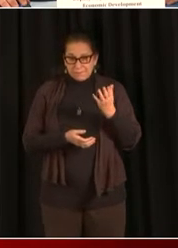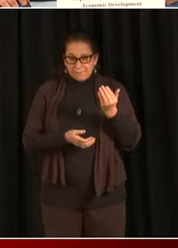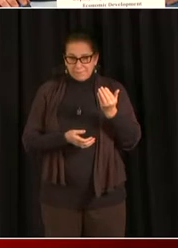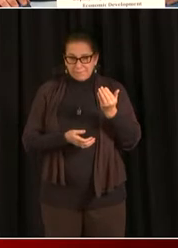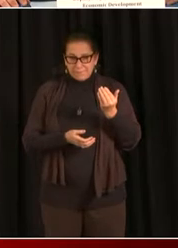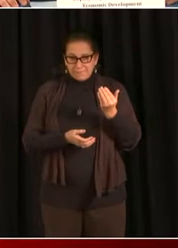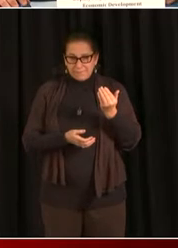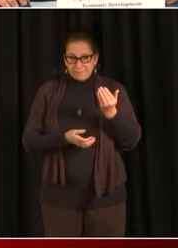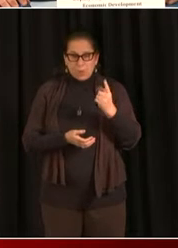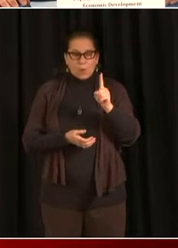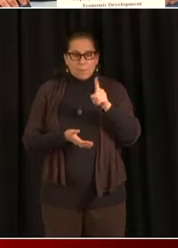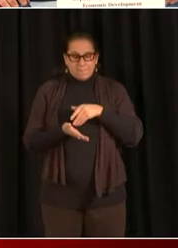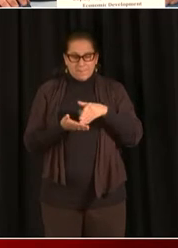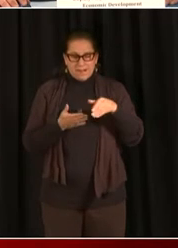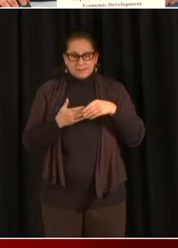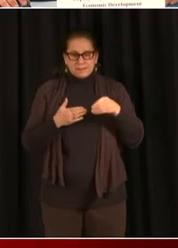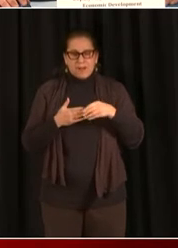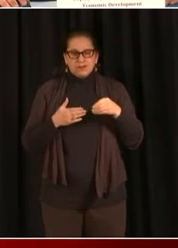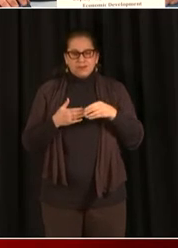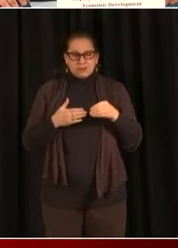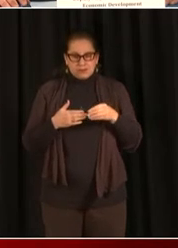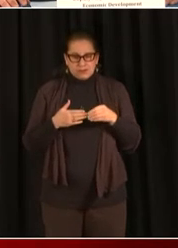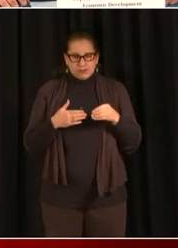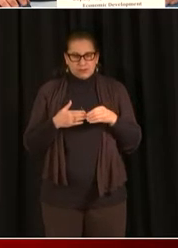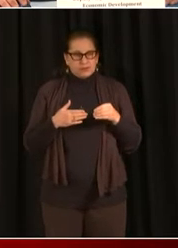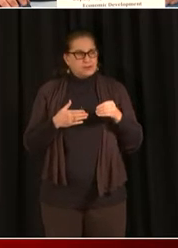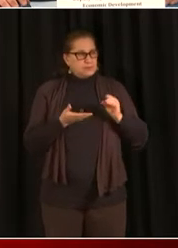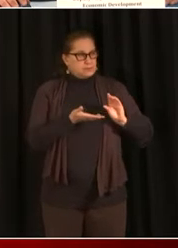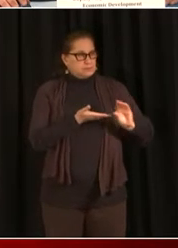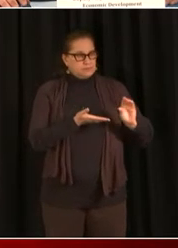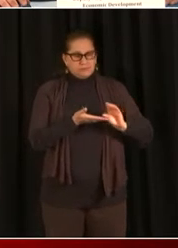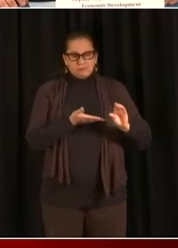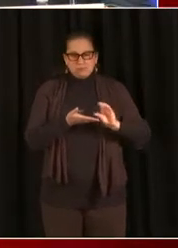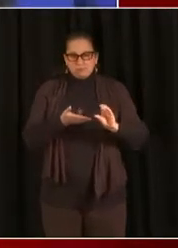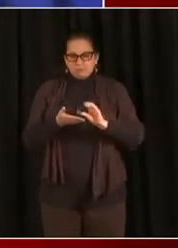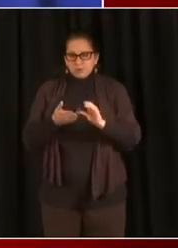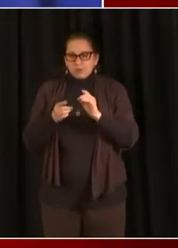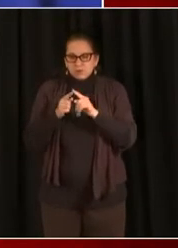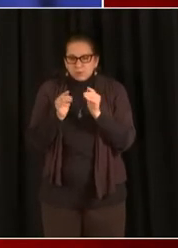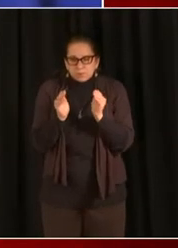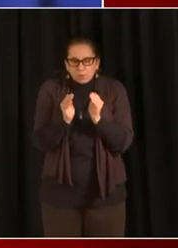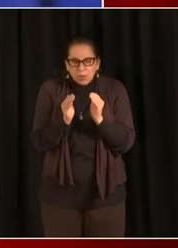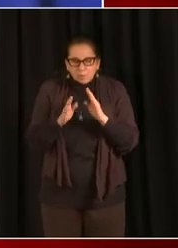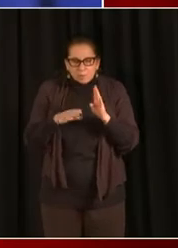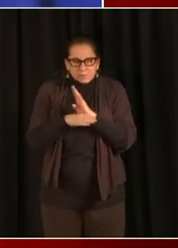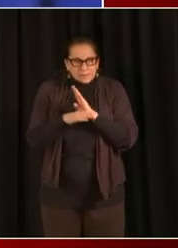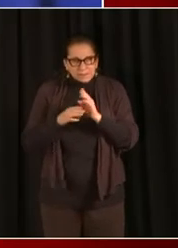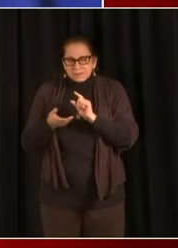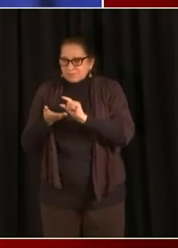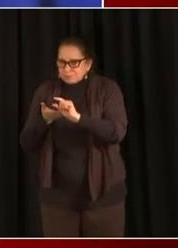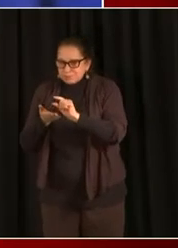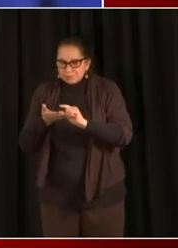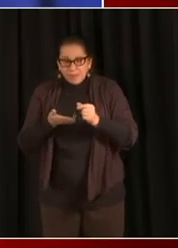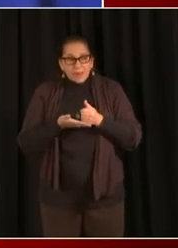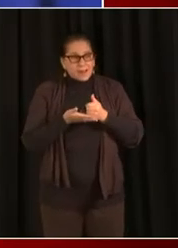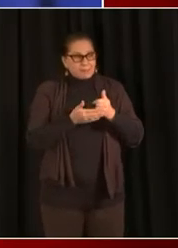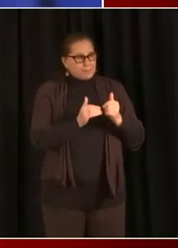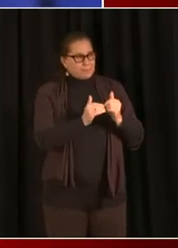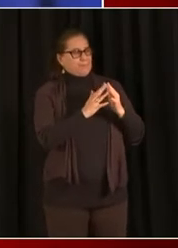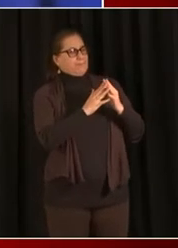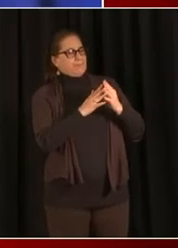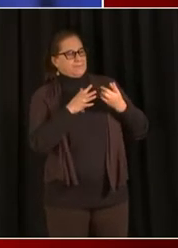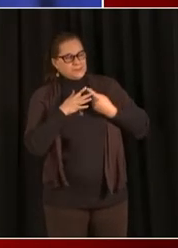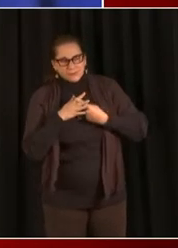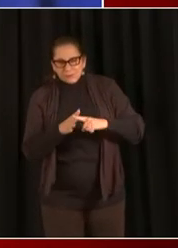restaurant program, and this week we launched the application for the retail program. And so we're going to talk with